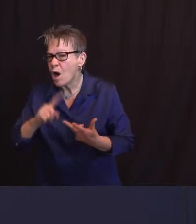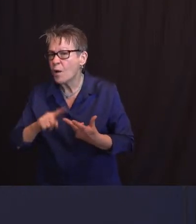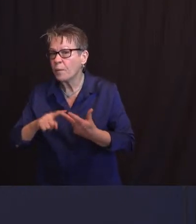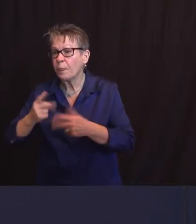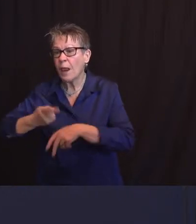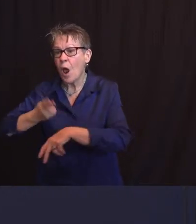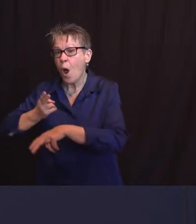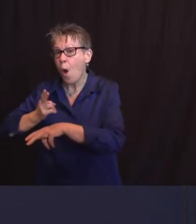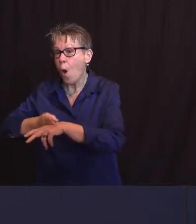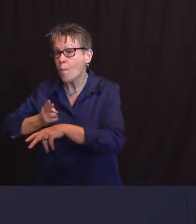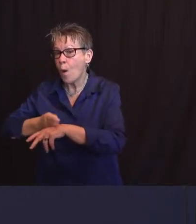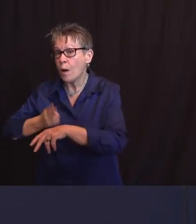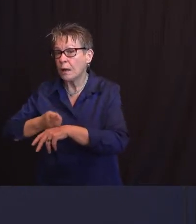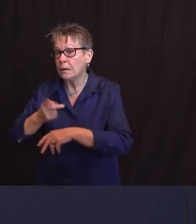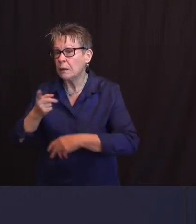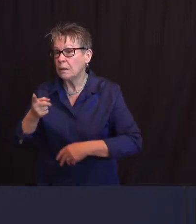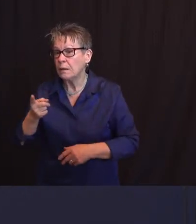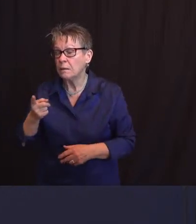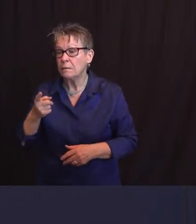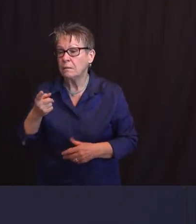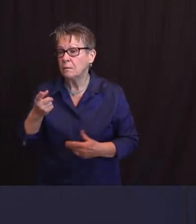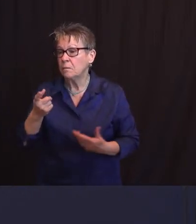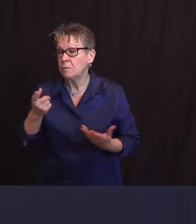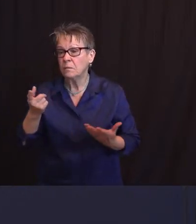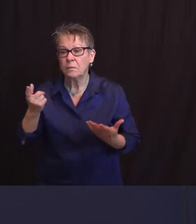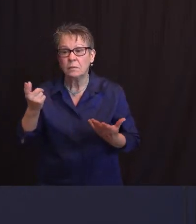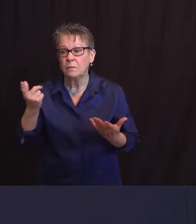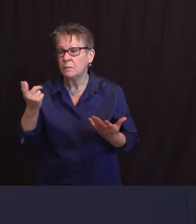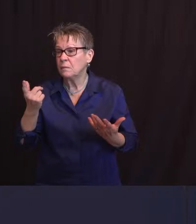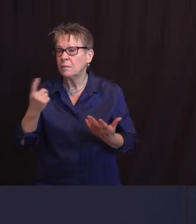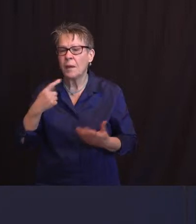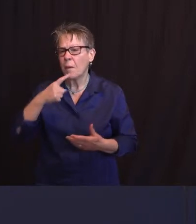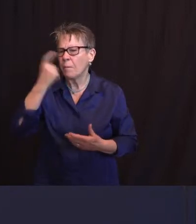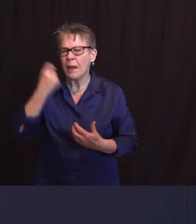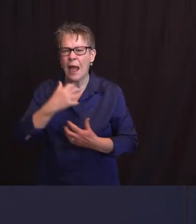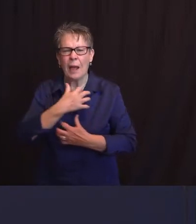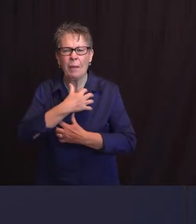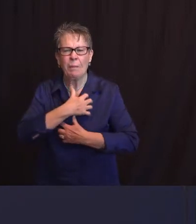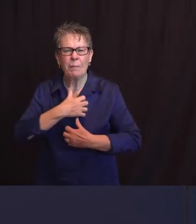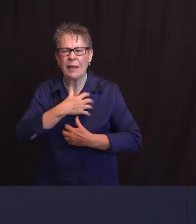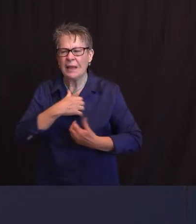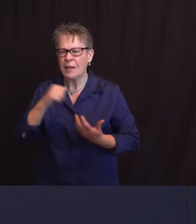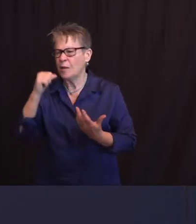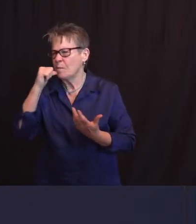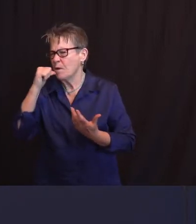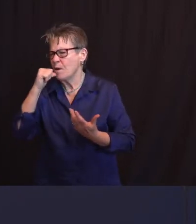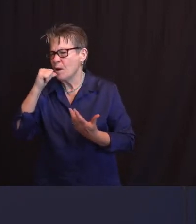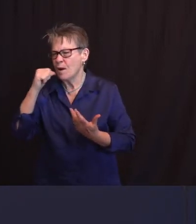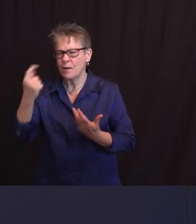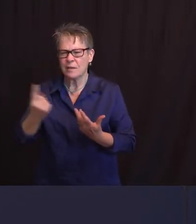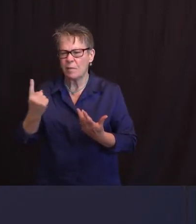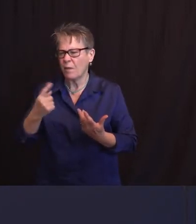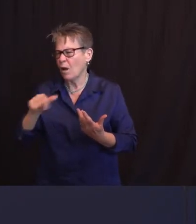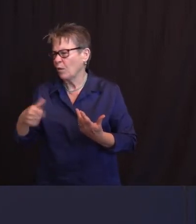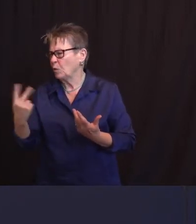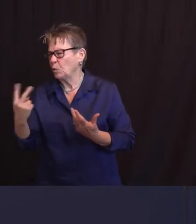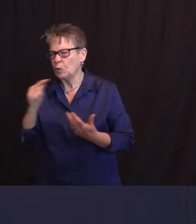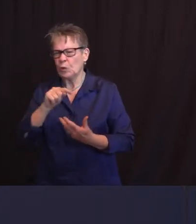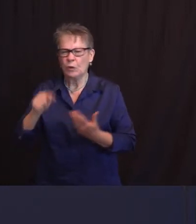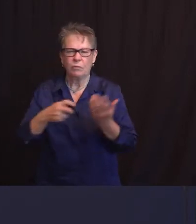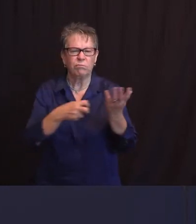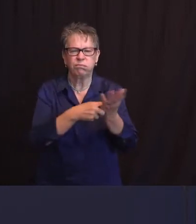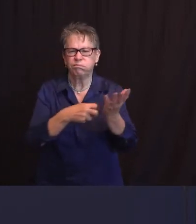establishments were cited: the Black Bear Bar and Grill, A Street Tavern, and the Wilton House. And on Thursday night, the